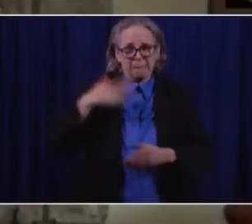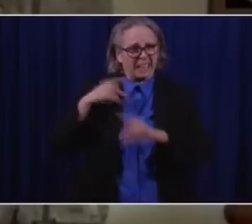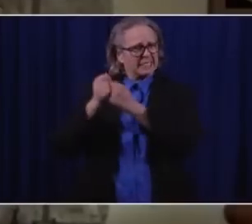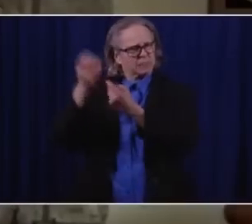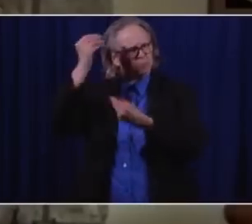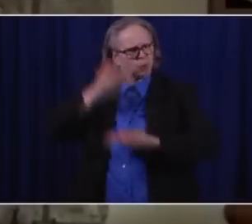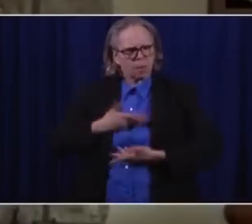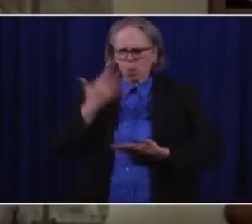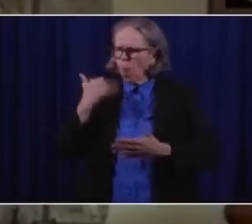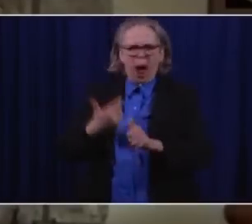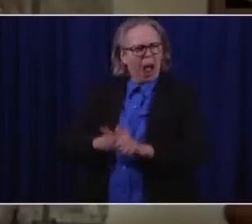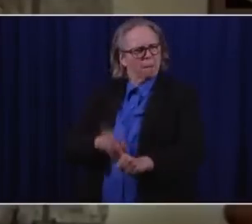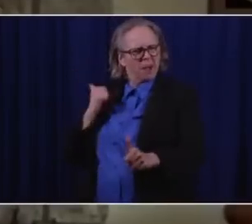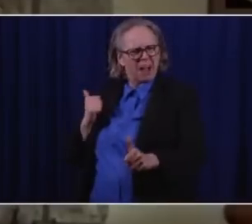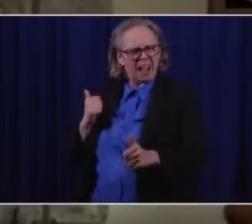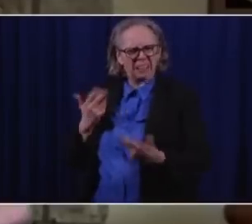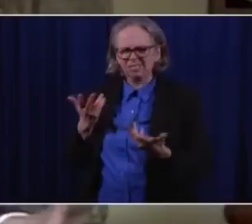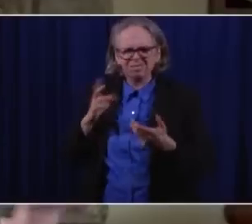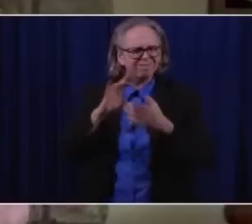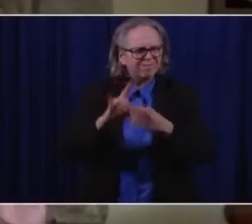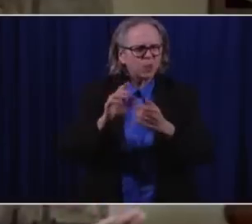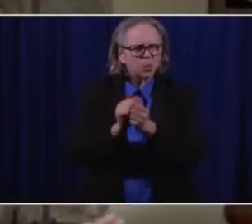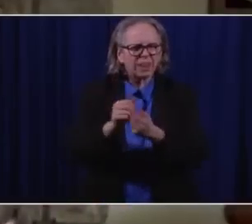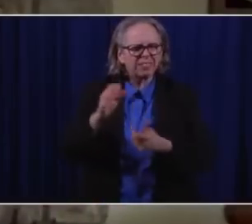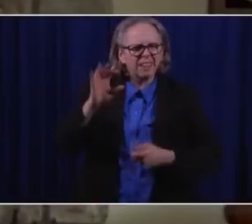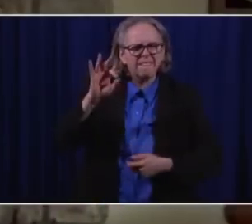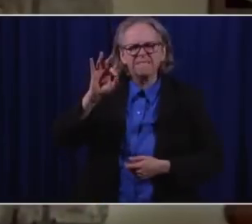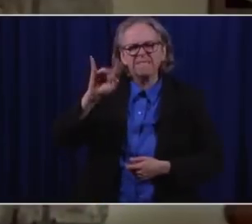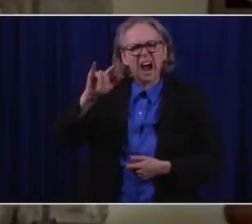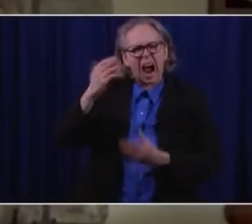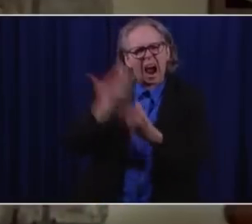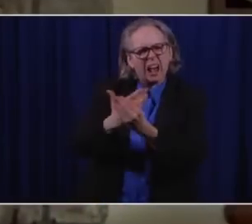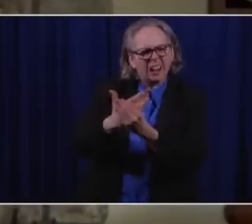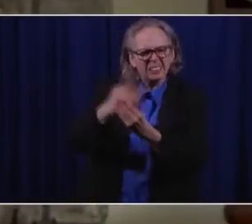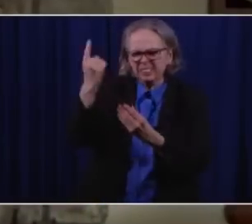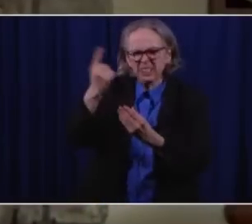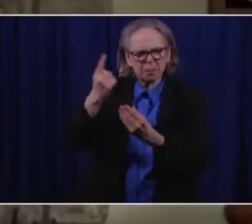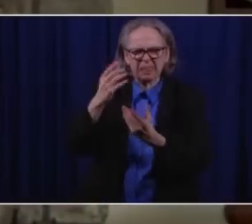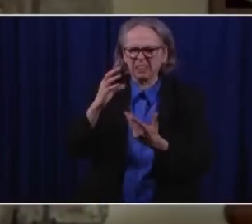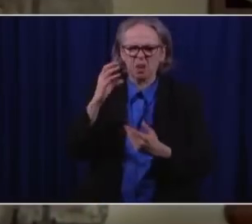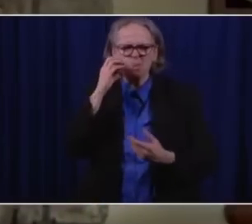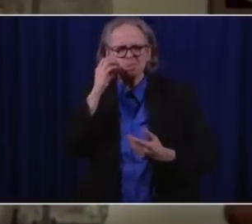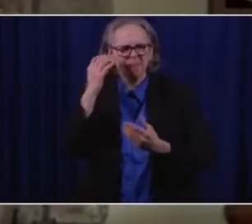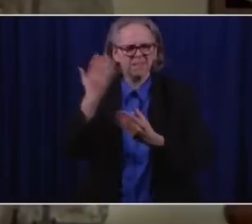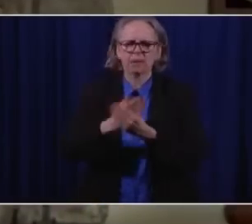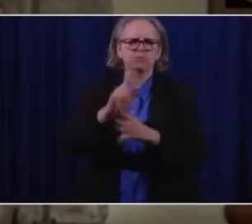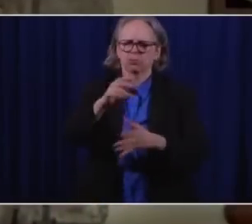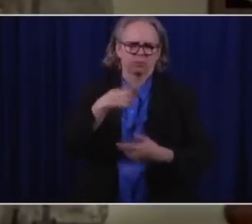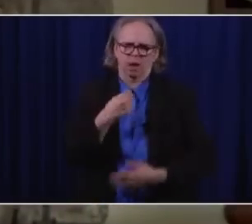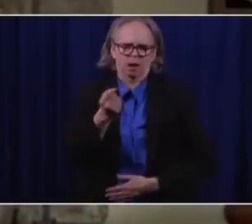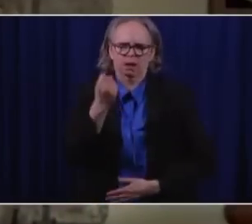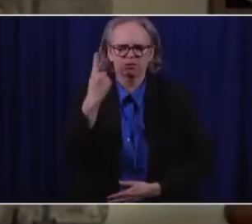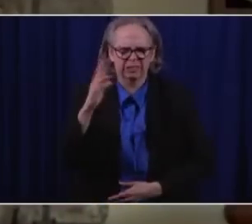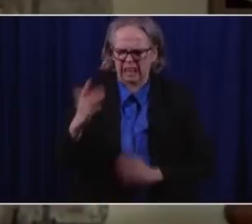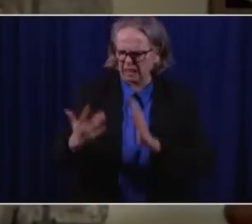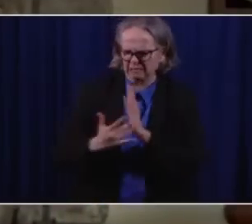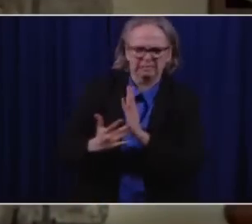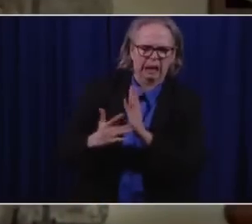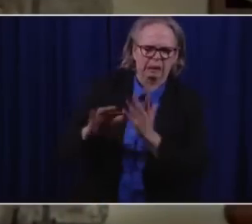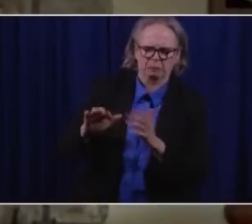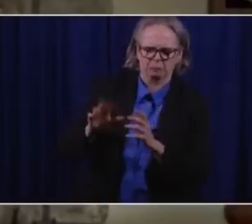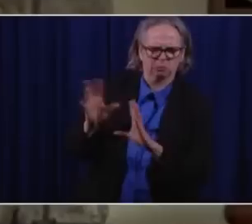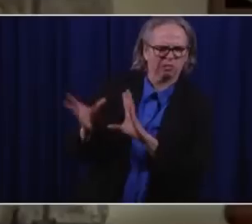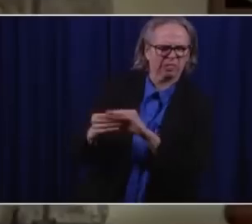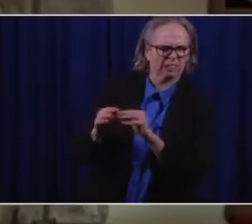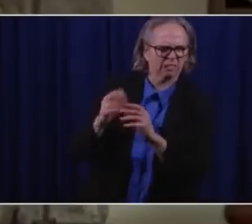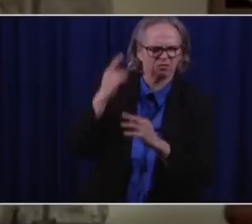so big sometimes that there's a problem. That's beyond my area of expertise at all. So that's one problem. But my